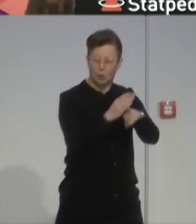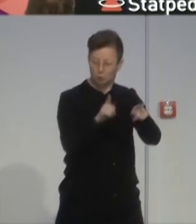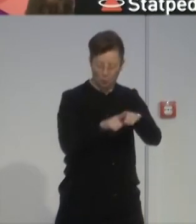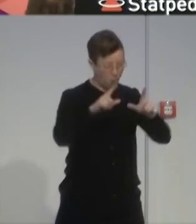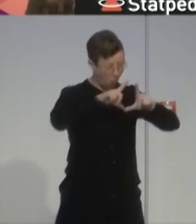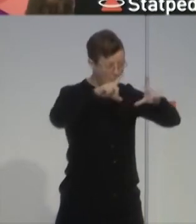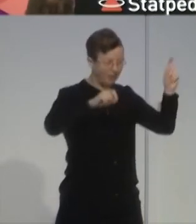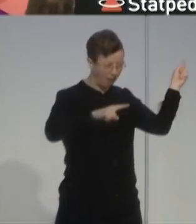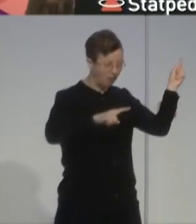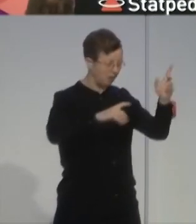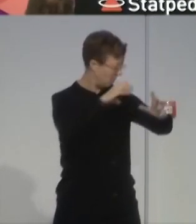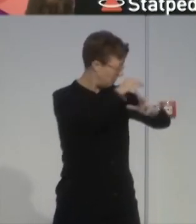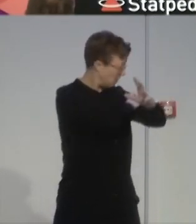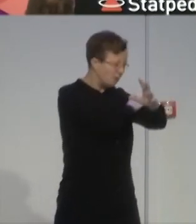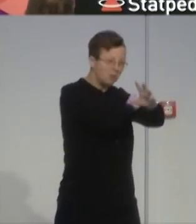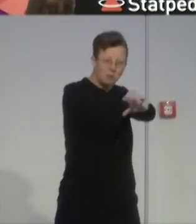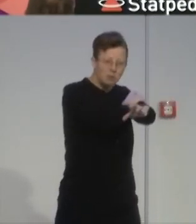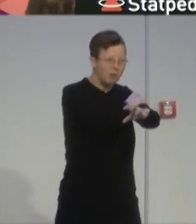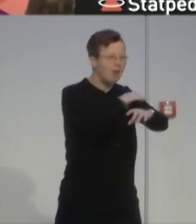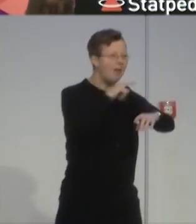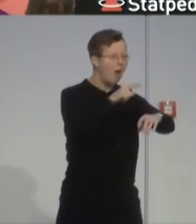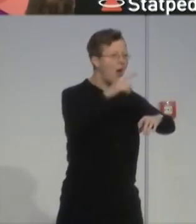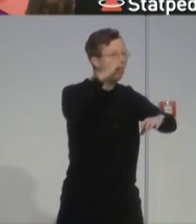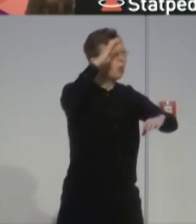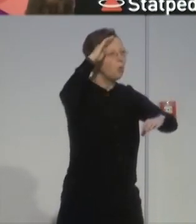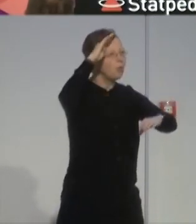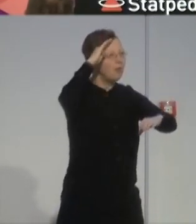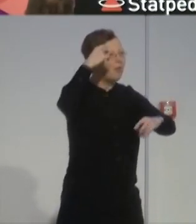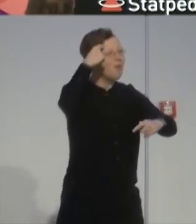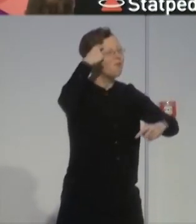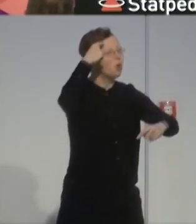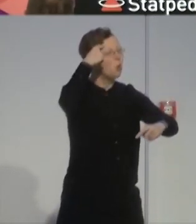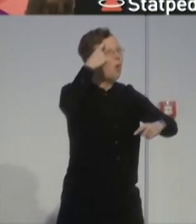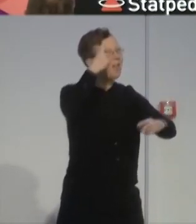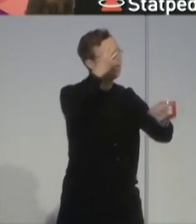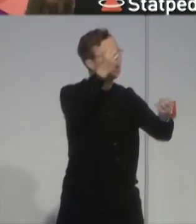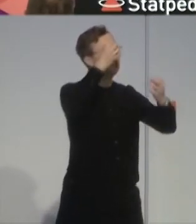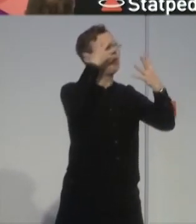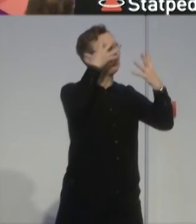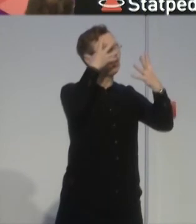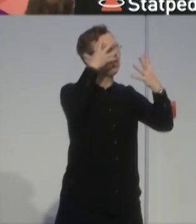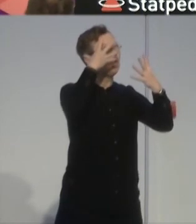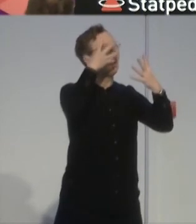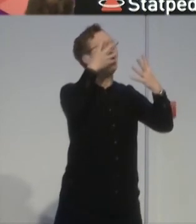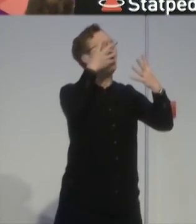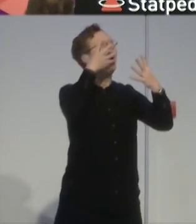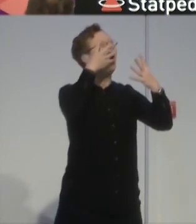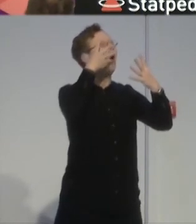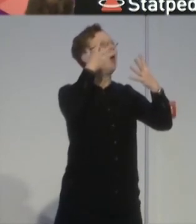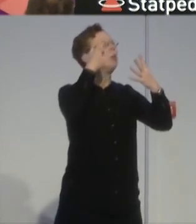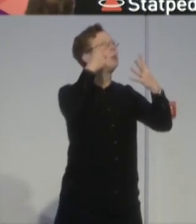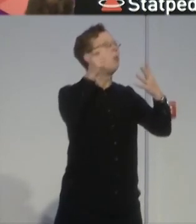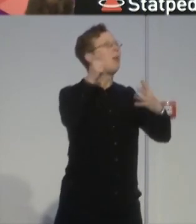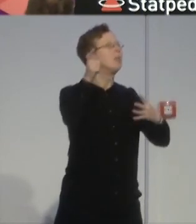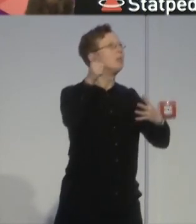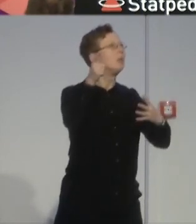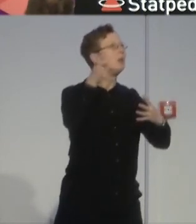this boy was making sense of an impression of somebody